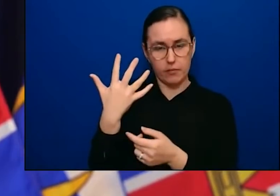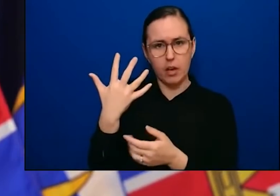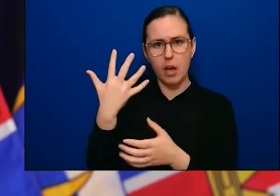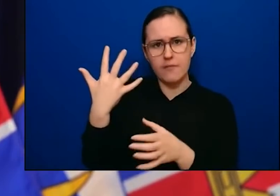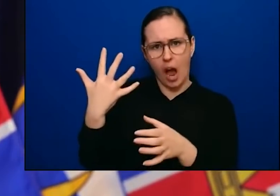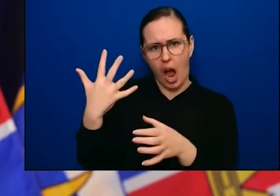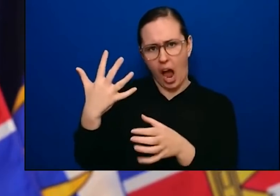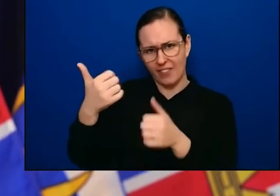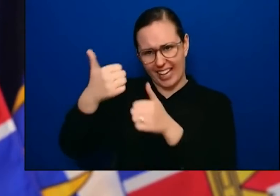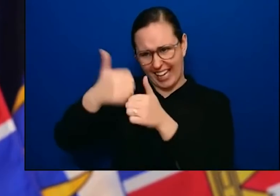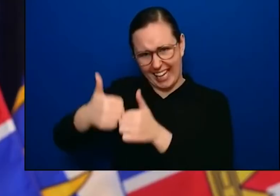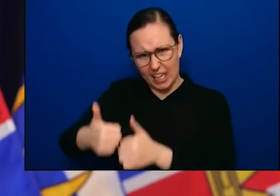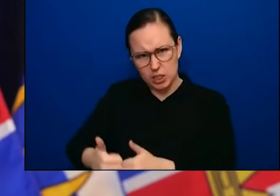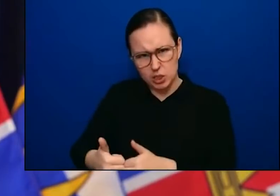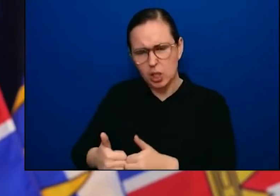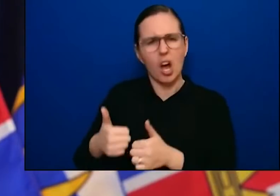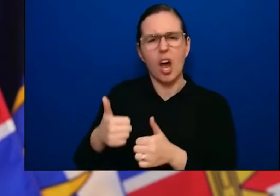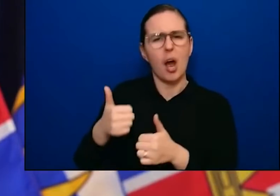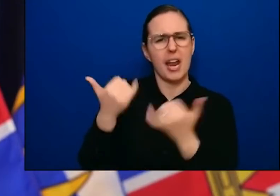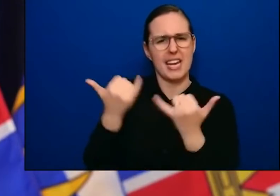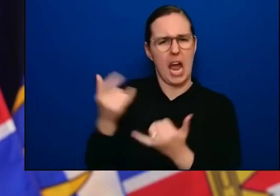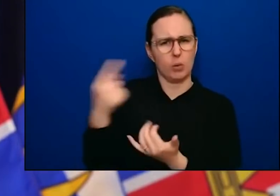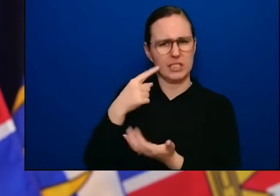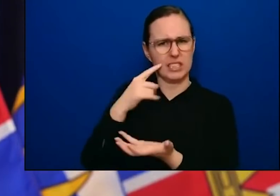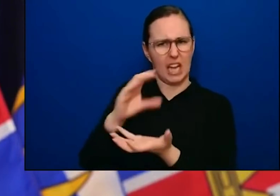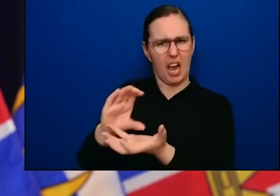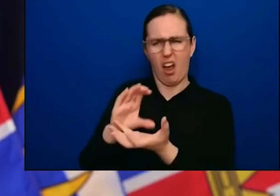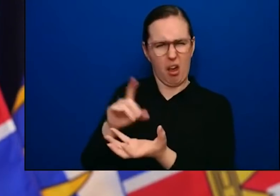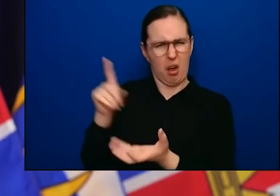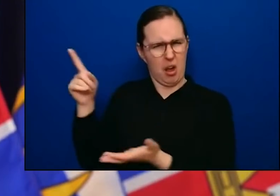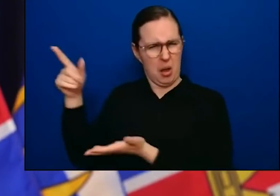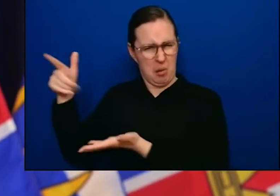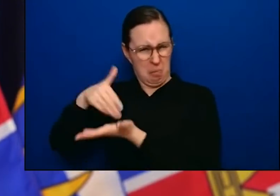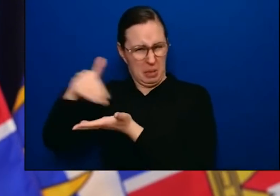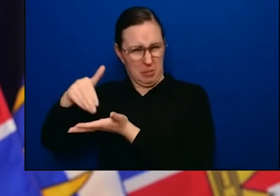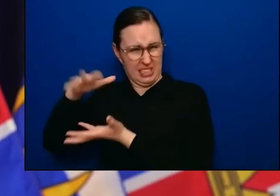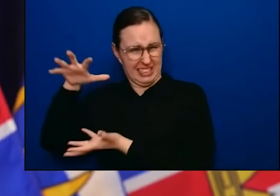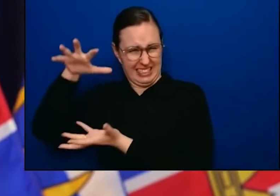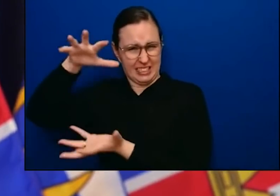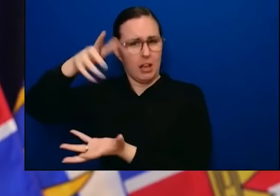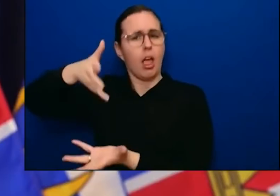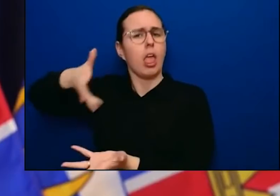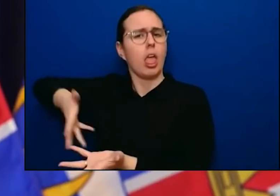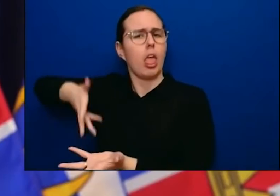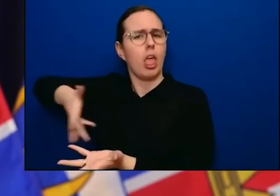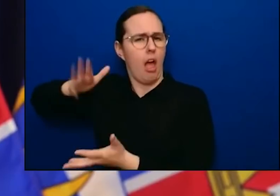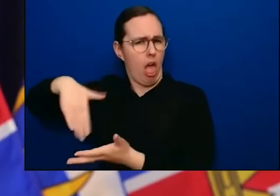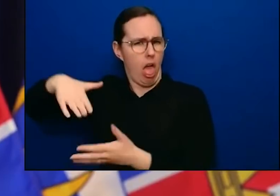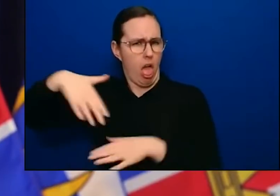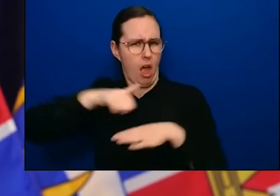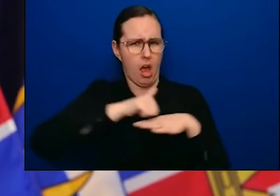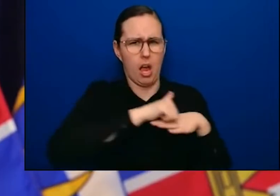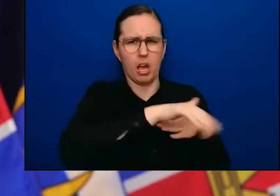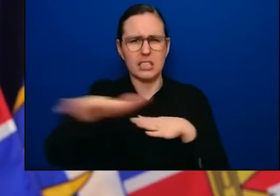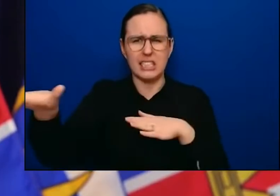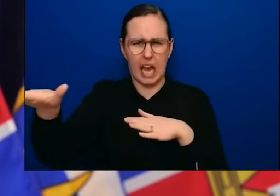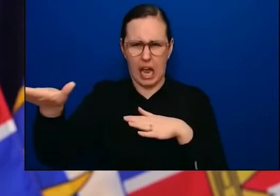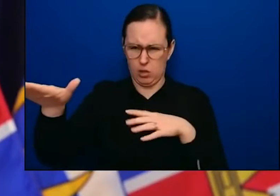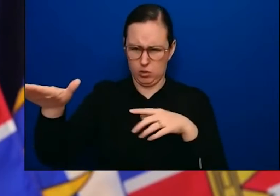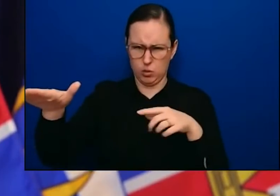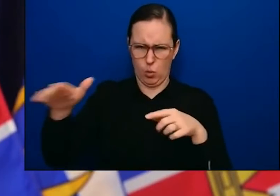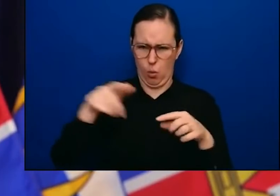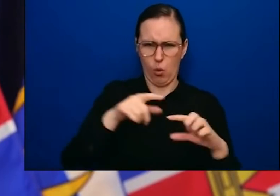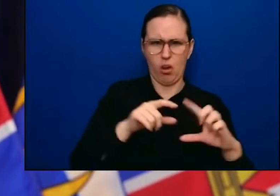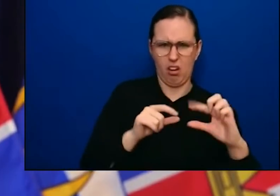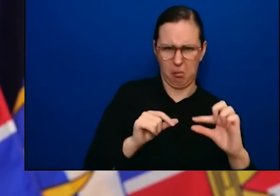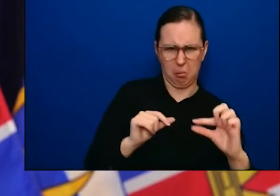asked, if schools are not vectors of transmission, which have been told all along, why are schools being focused on to get these